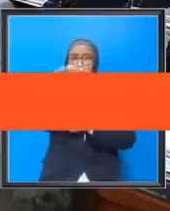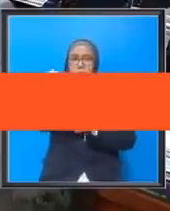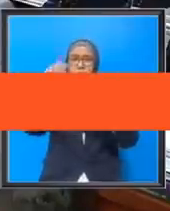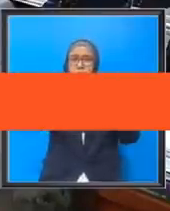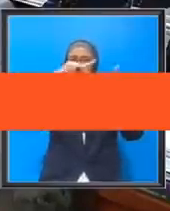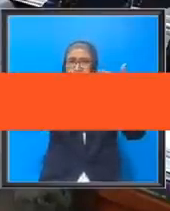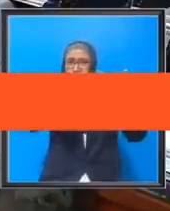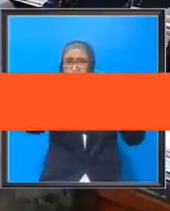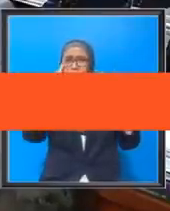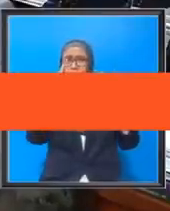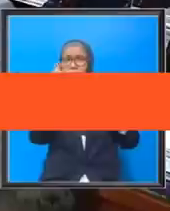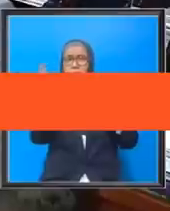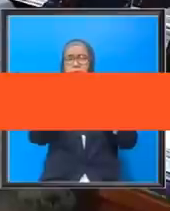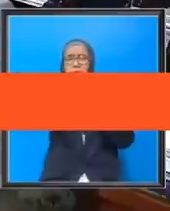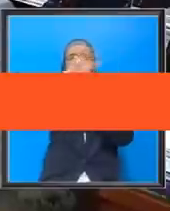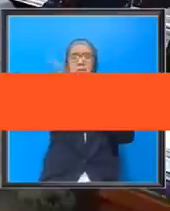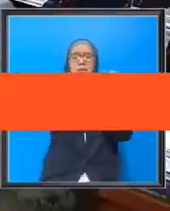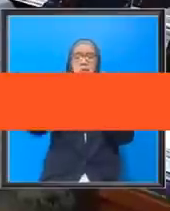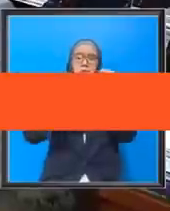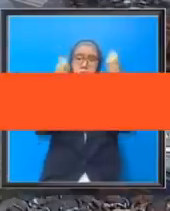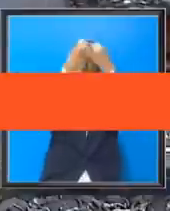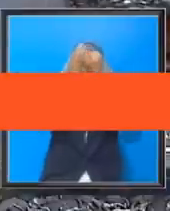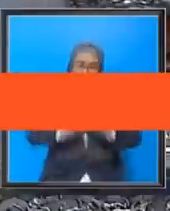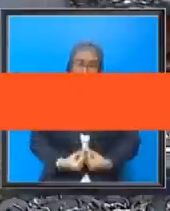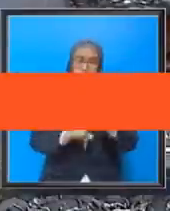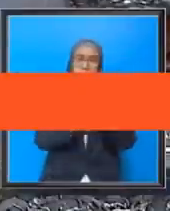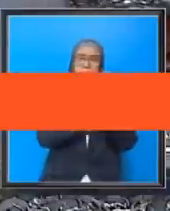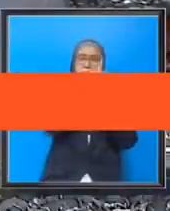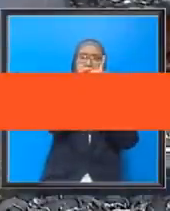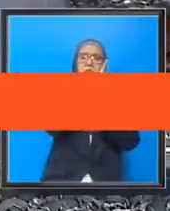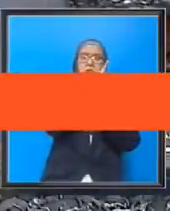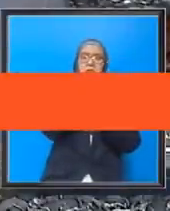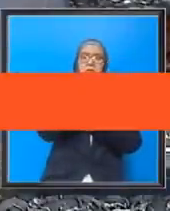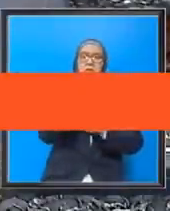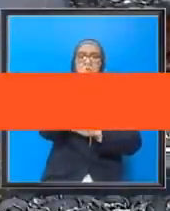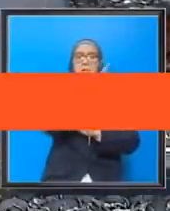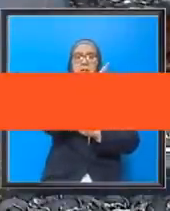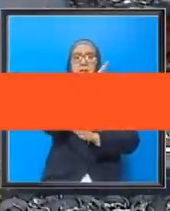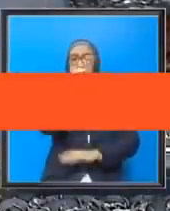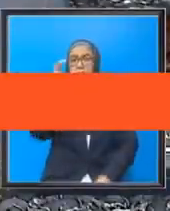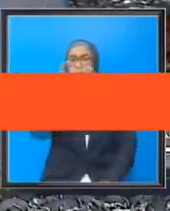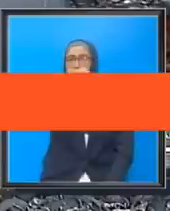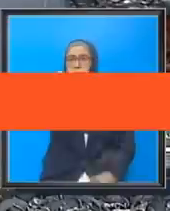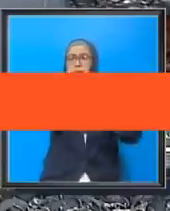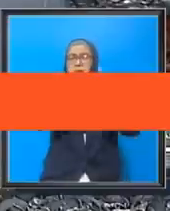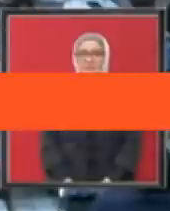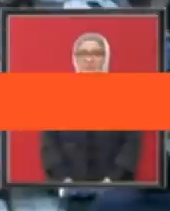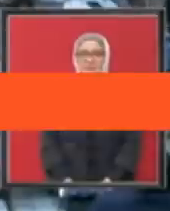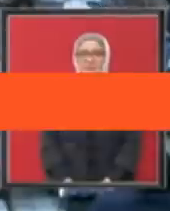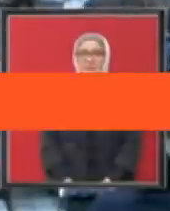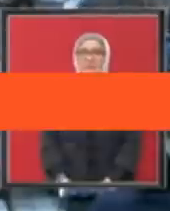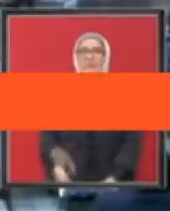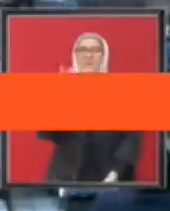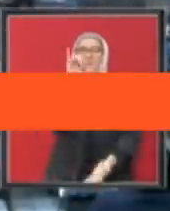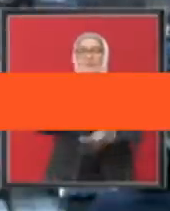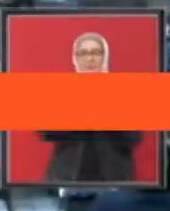was deliberate to show their frustration at opposition leader Anwar Ibrahim. This comes after Anwar sent last-minute instructions